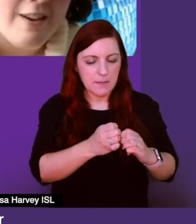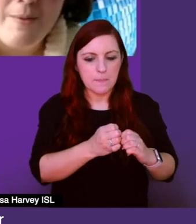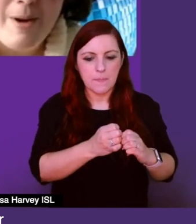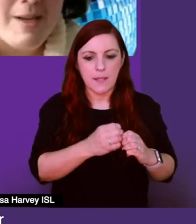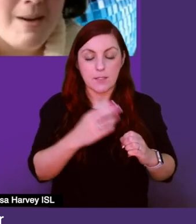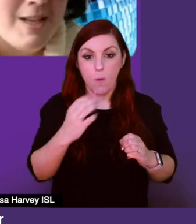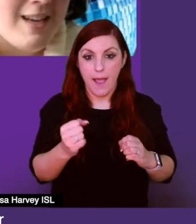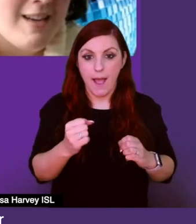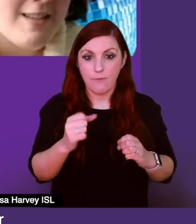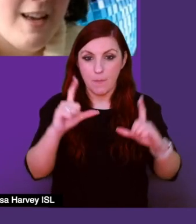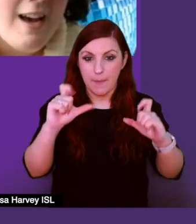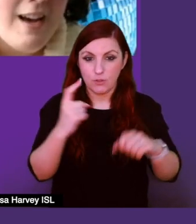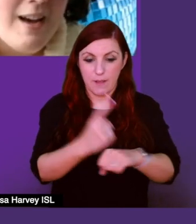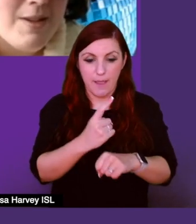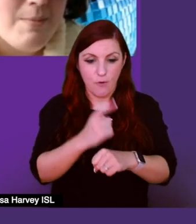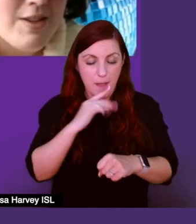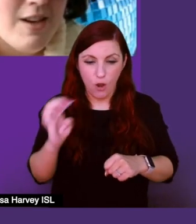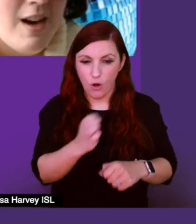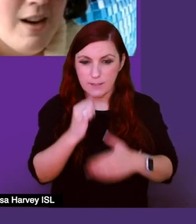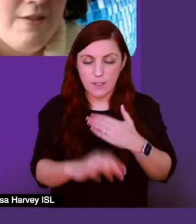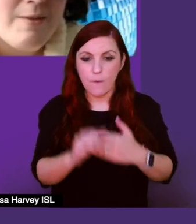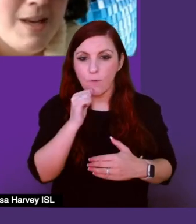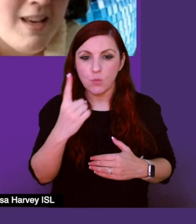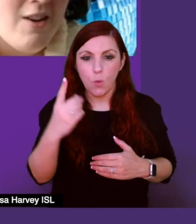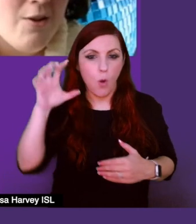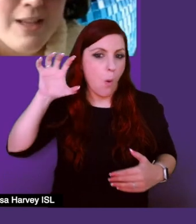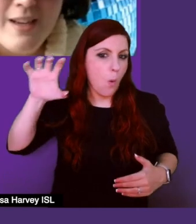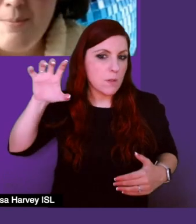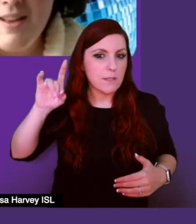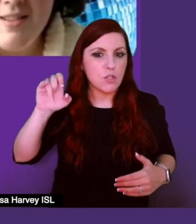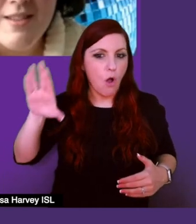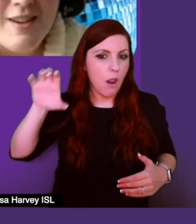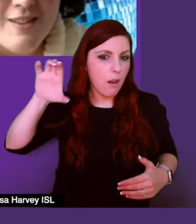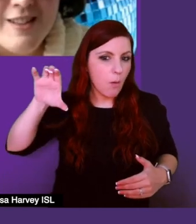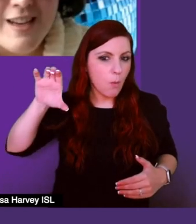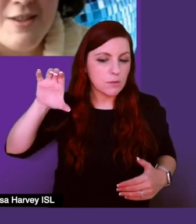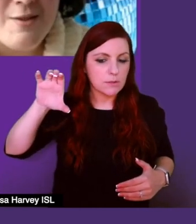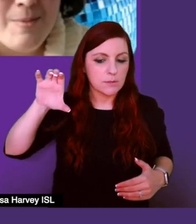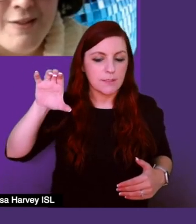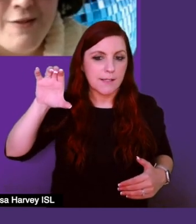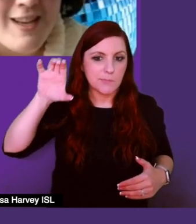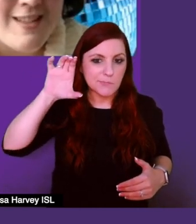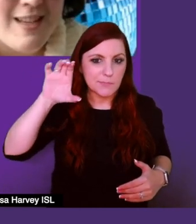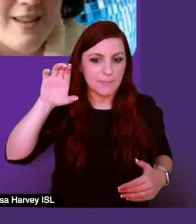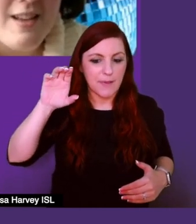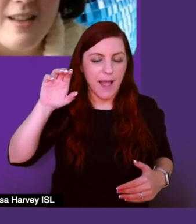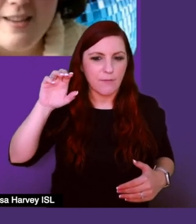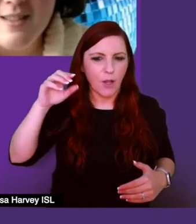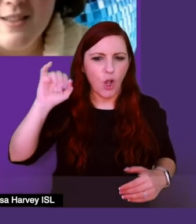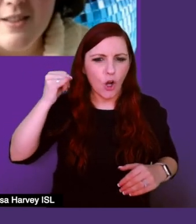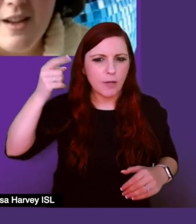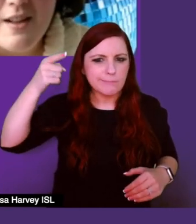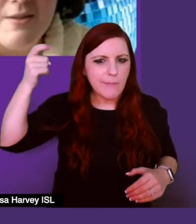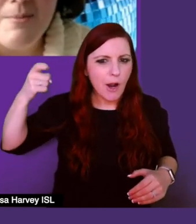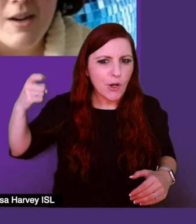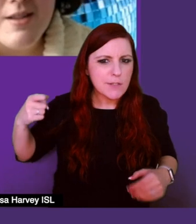pictures here from my BME days. There's a picture of me holding up a skull next to my face. The skull has